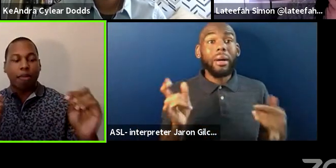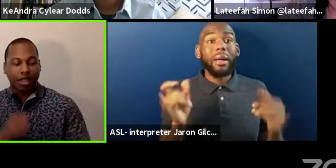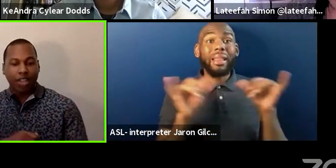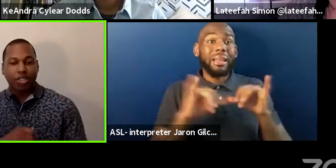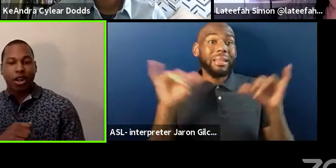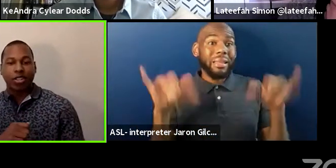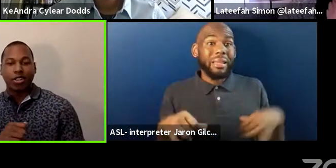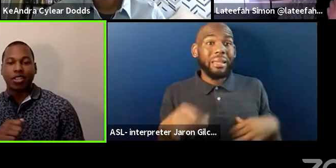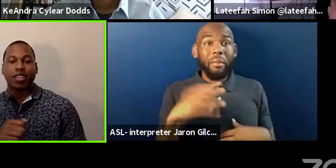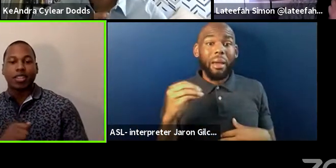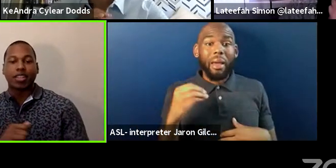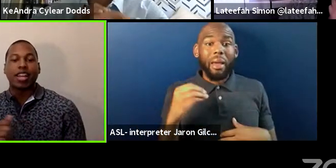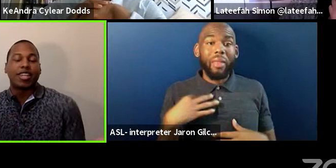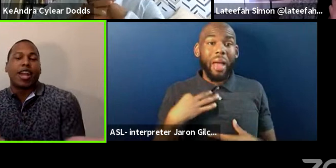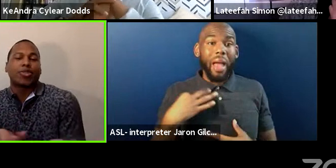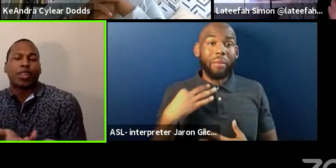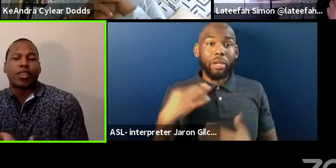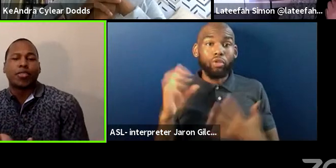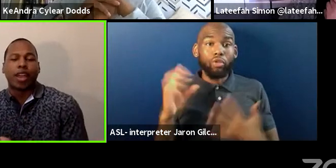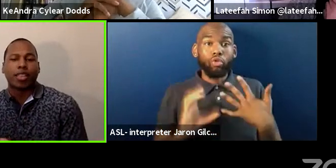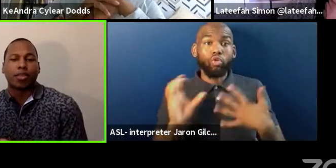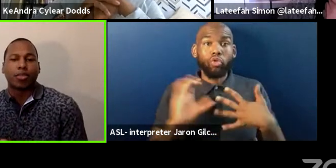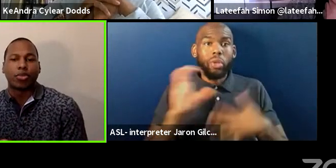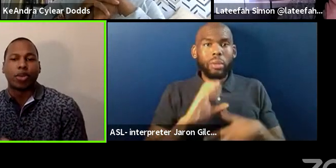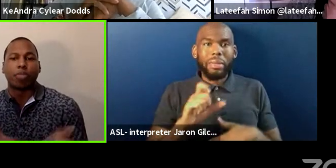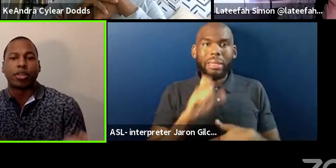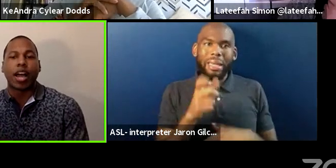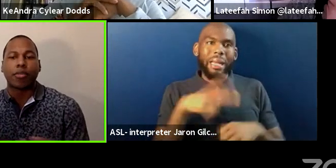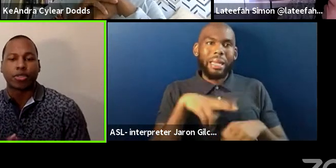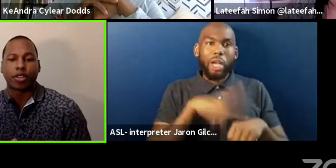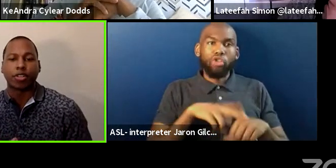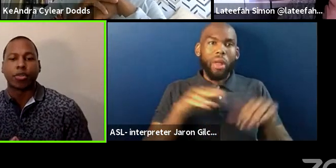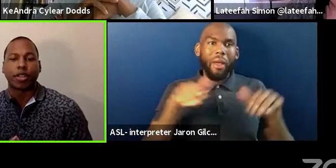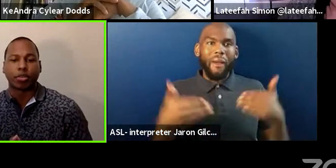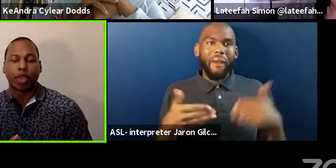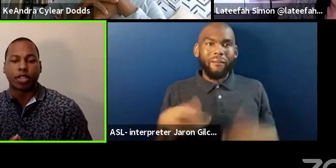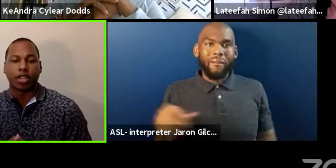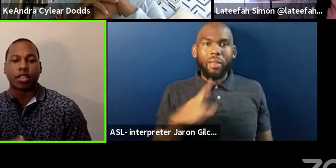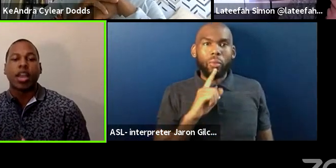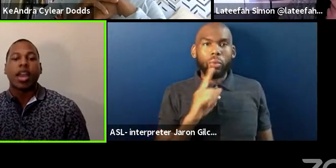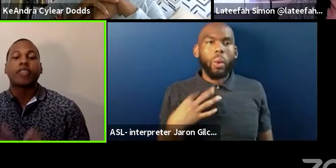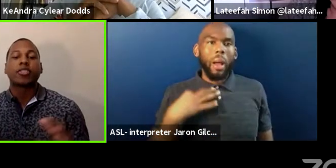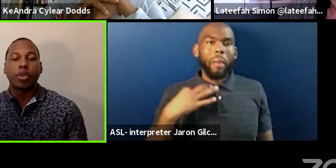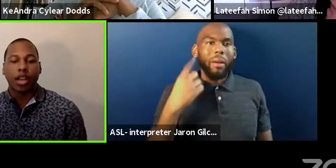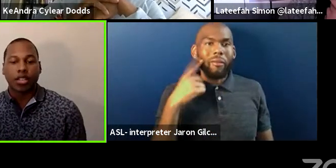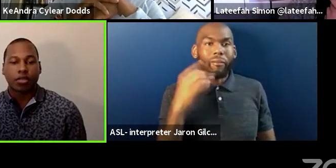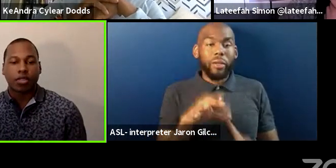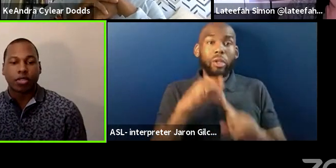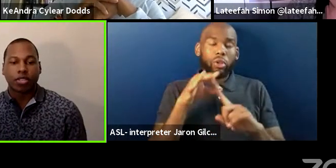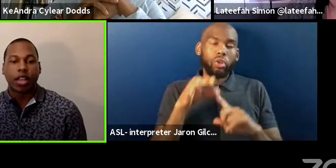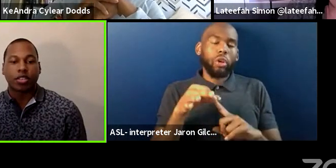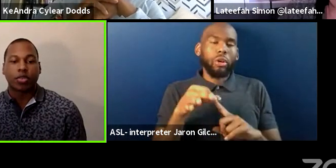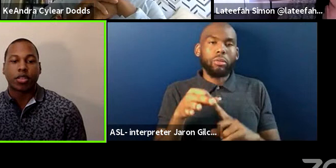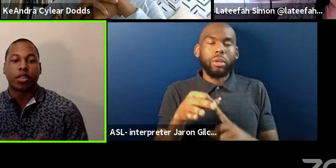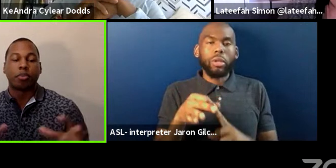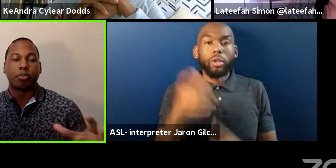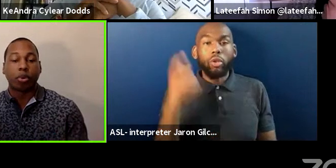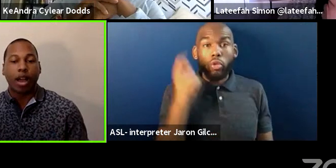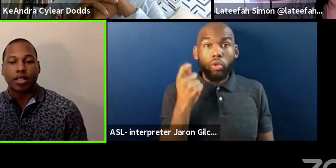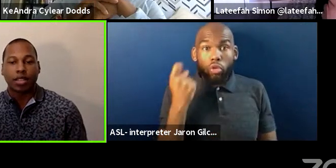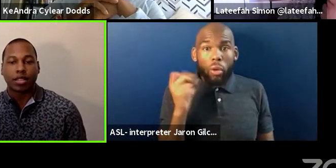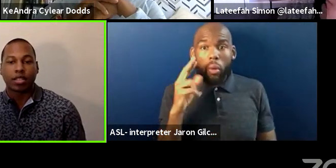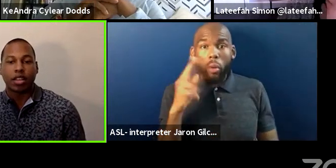the application criteria doesn't naturally invite them to apply for certain grants or projects. And so because of those challenges within